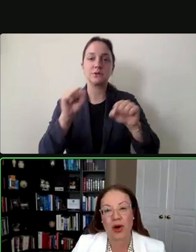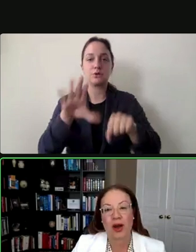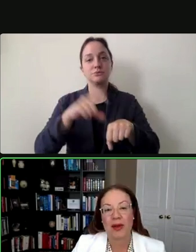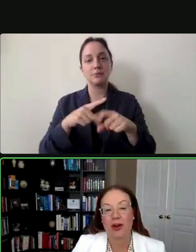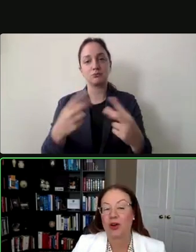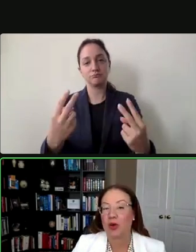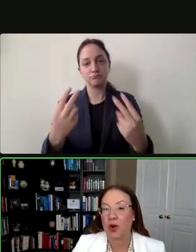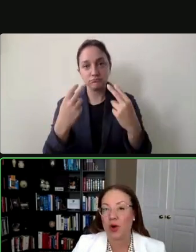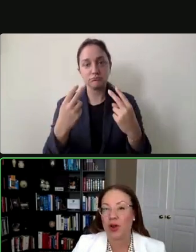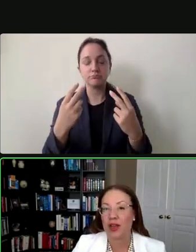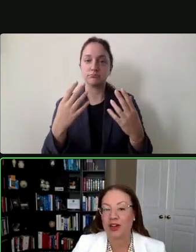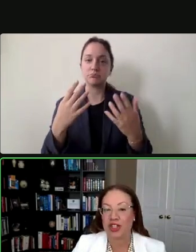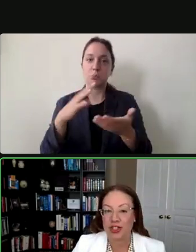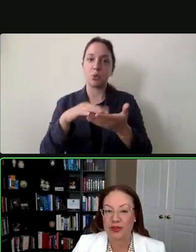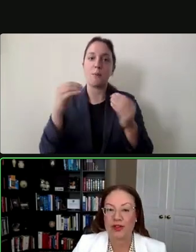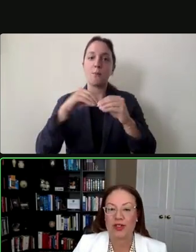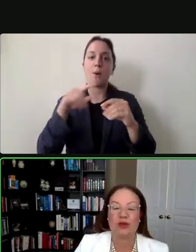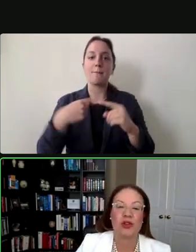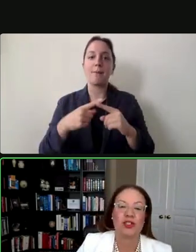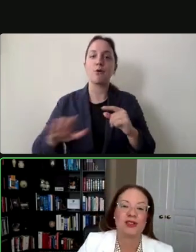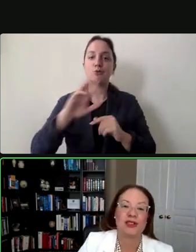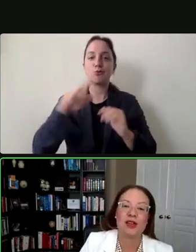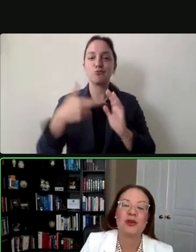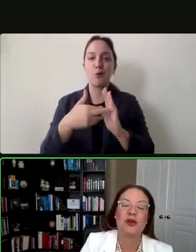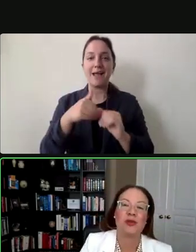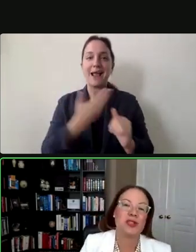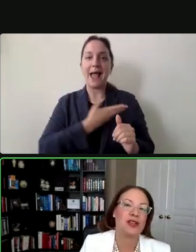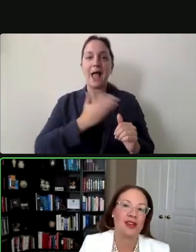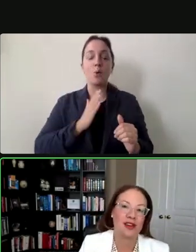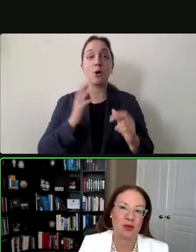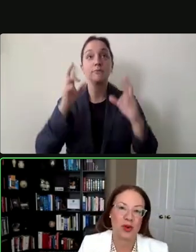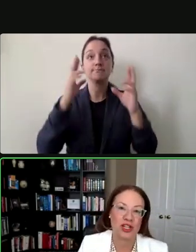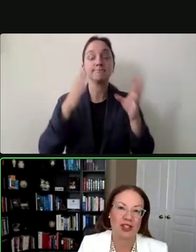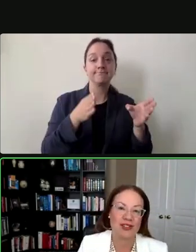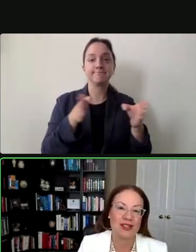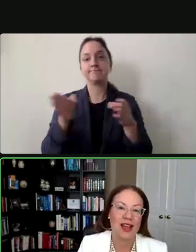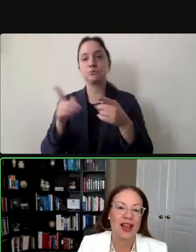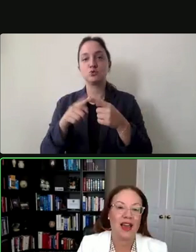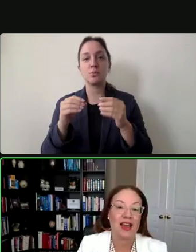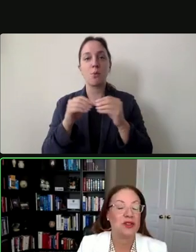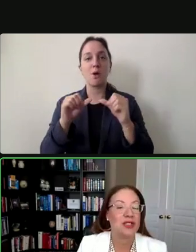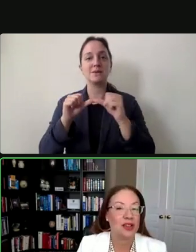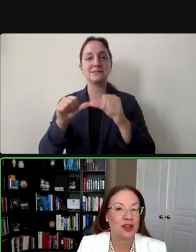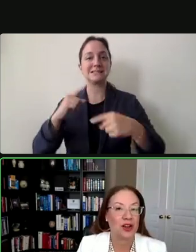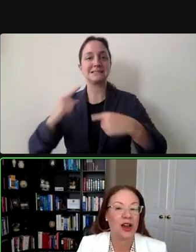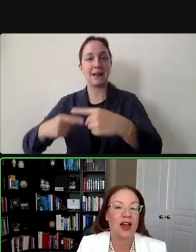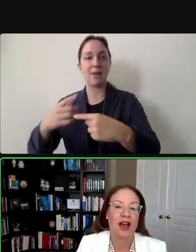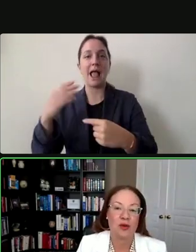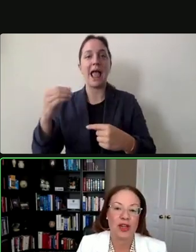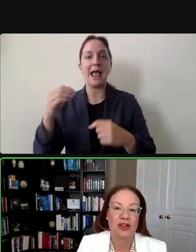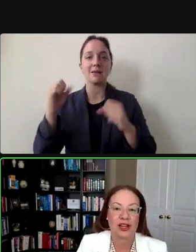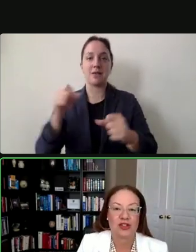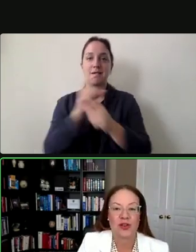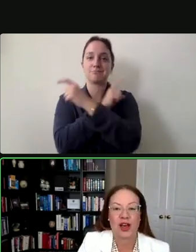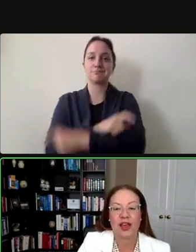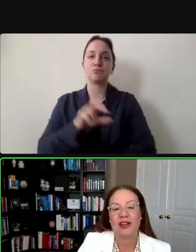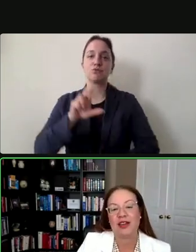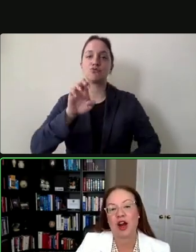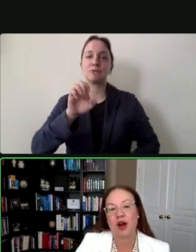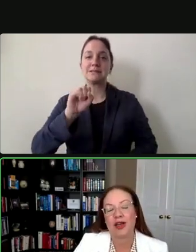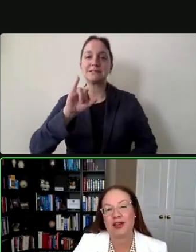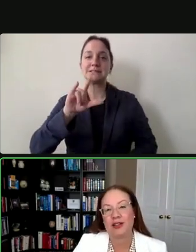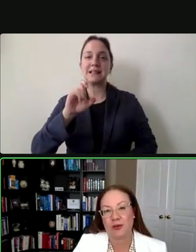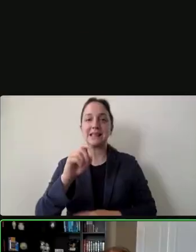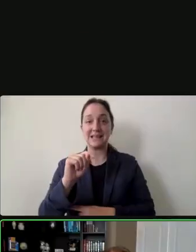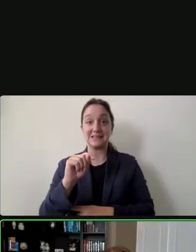today to learn more about your role in our shift to more sustainable and resilient operations, and in particular, how we can